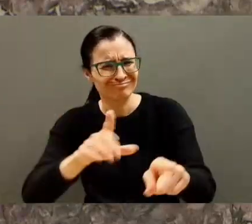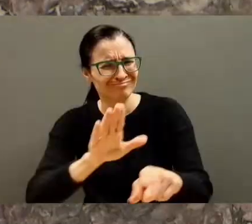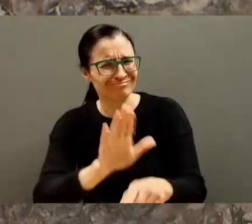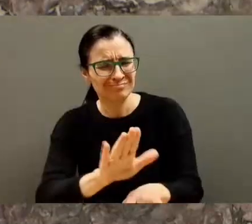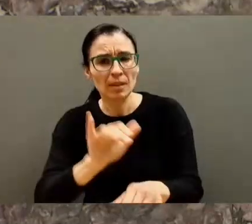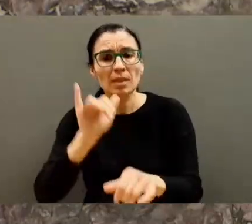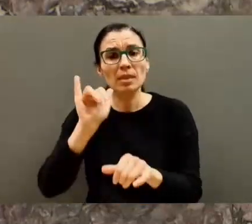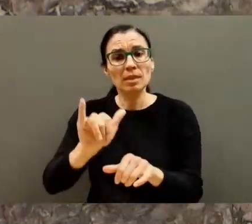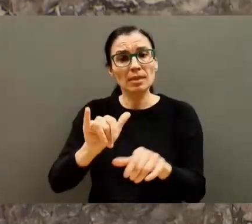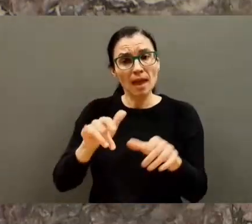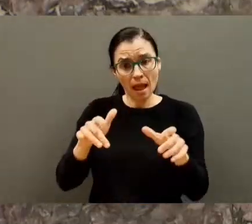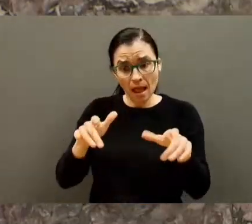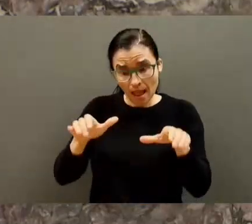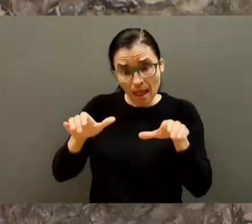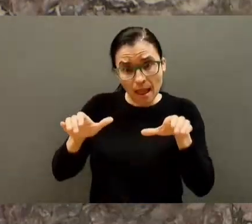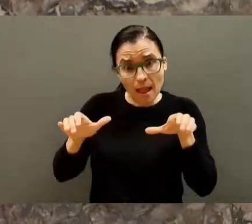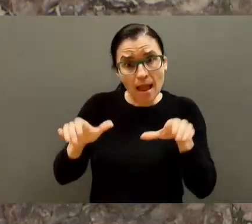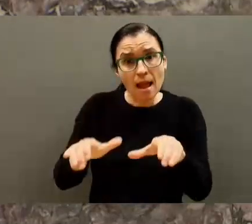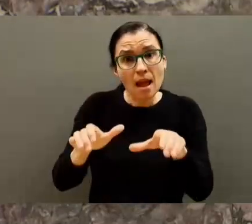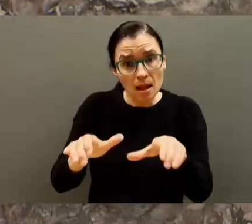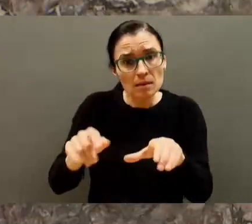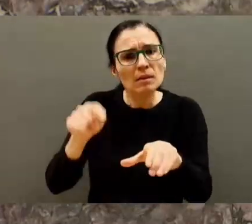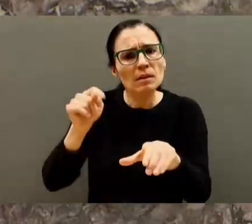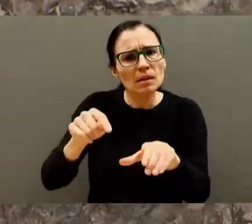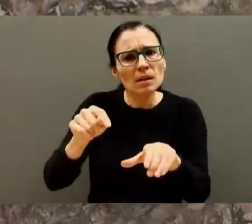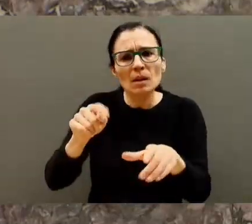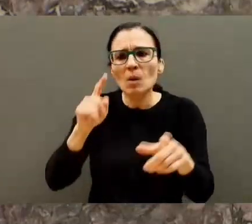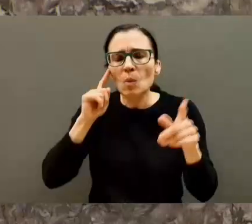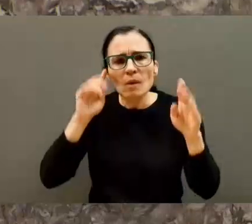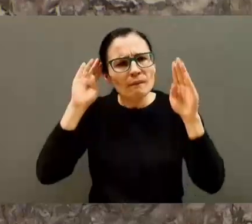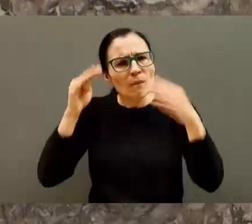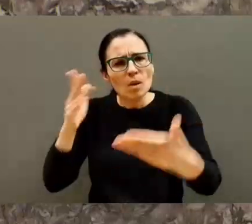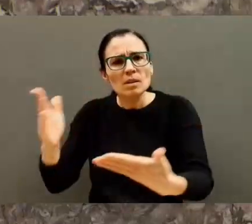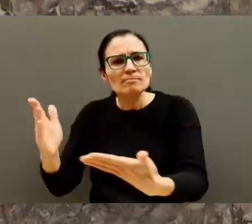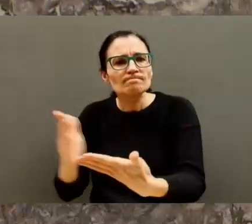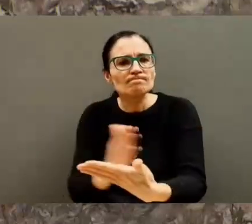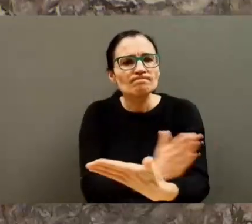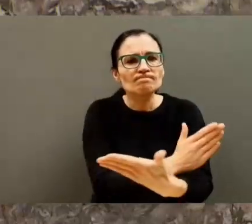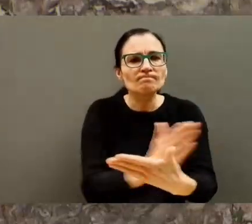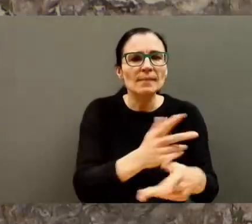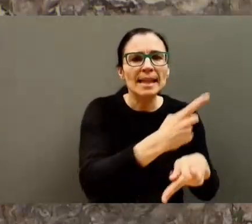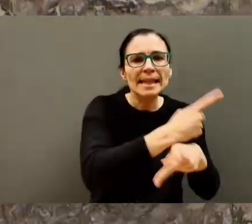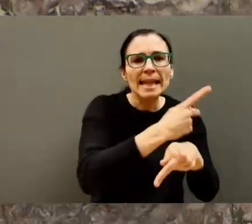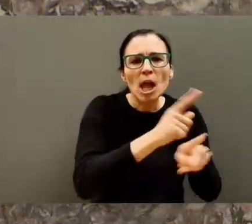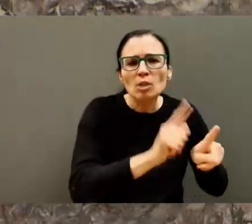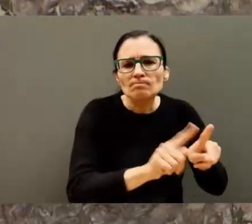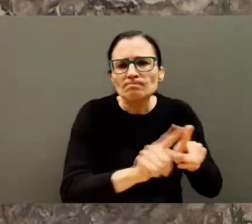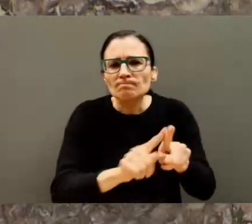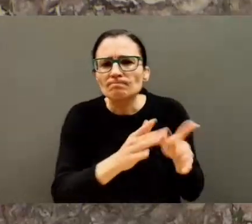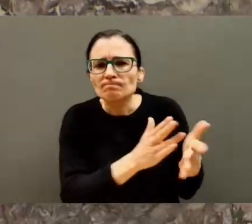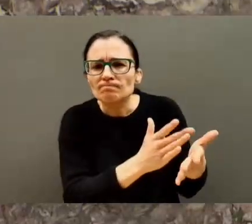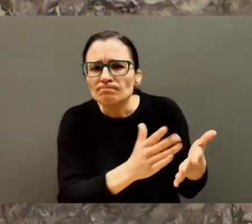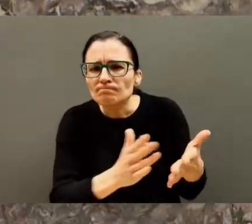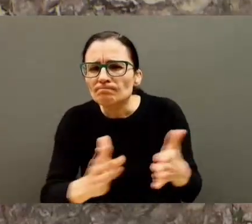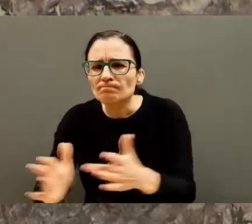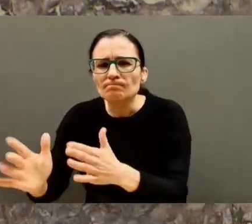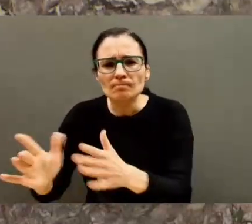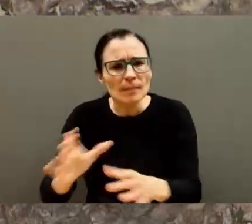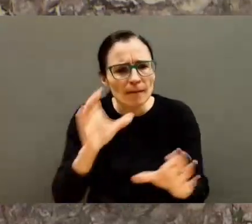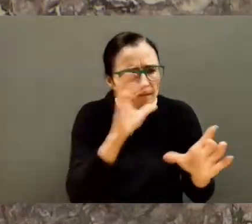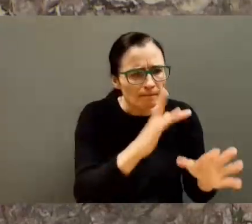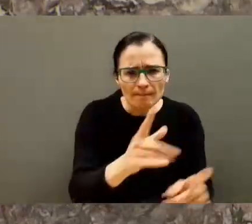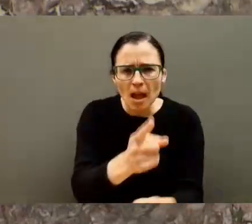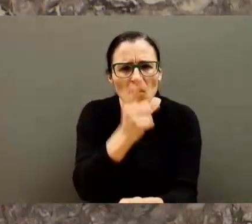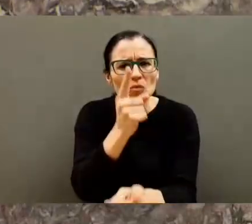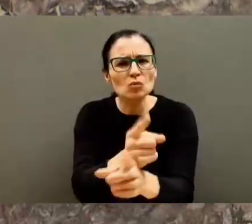care that people need to find the supports they need for their mental health, and, Mr. Speaker,